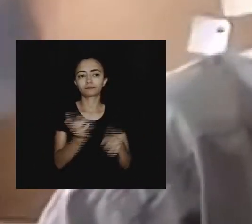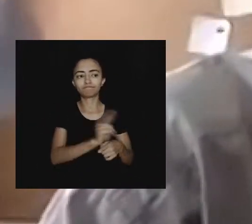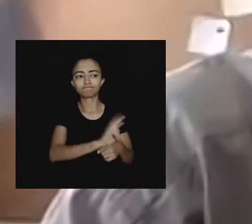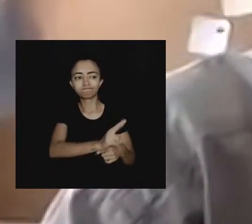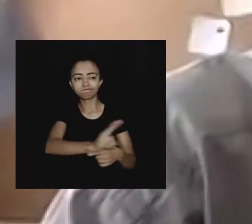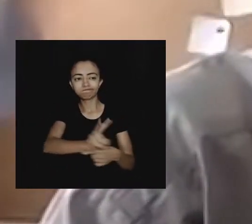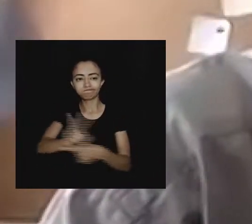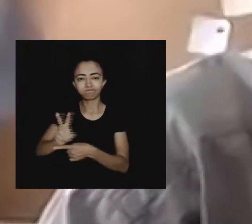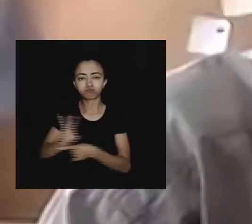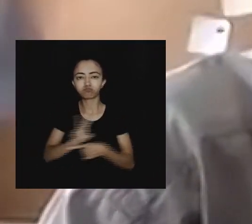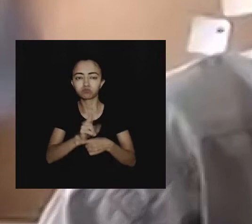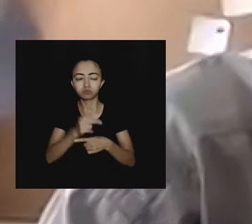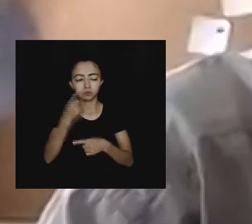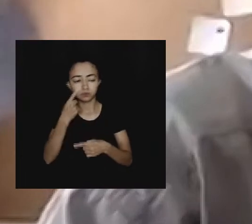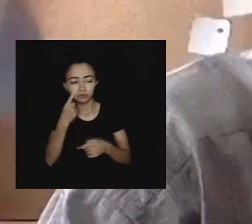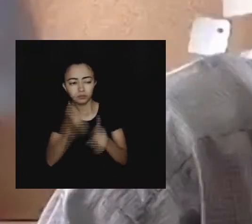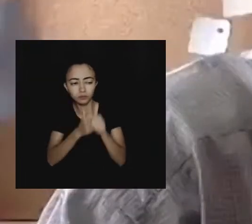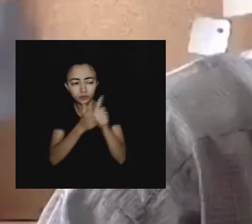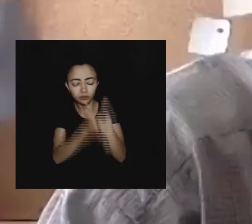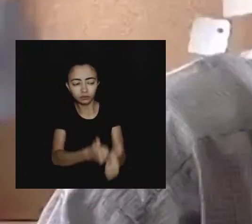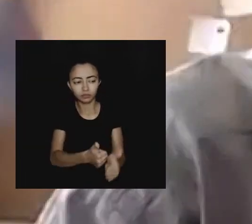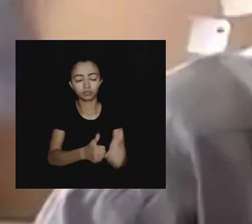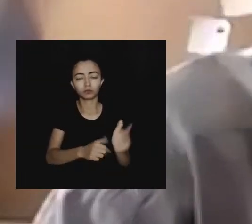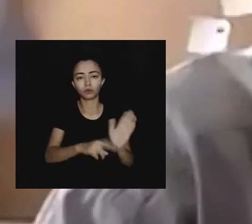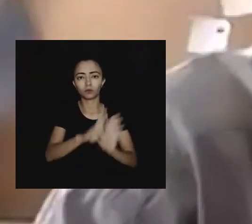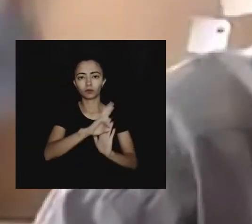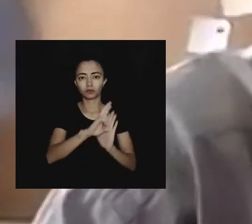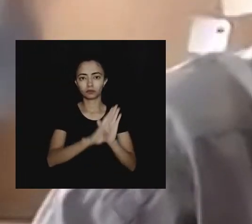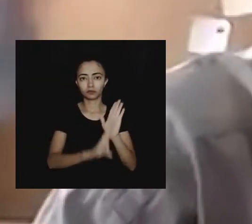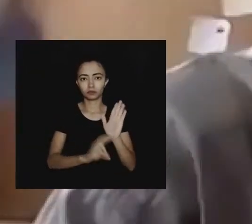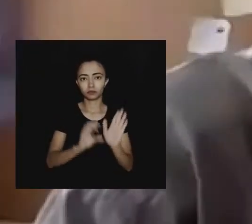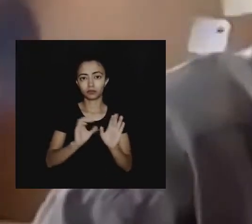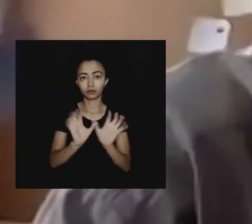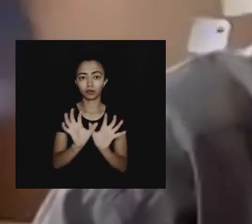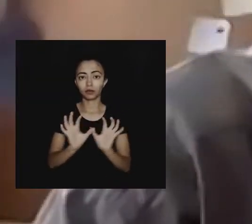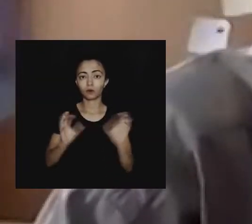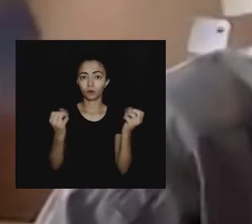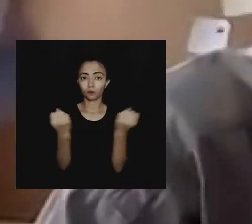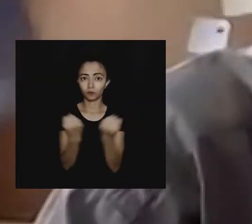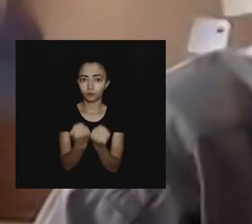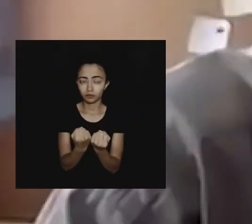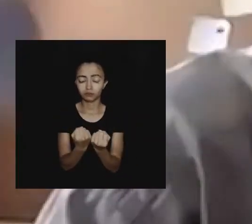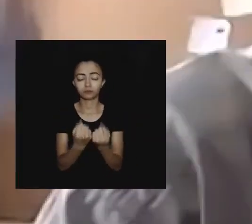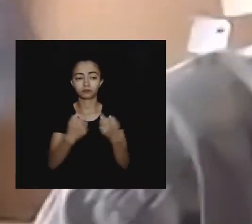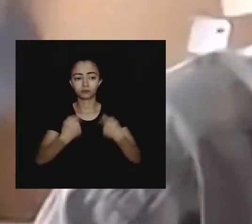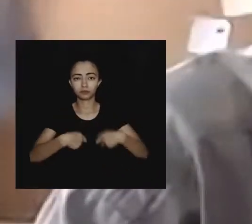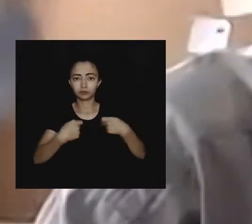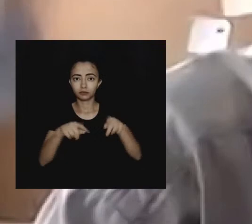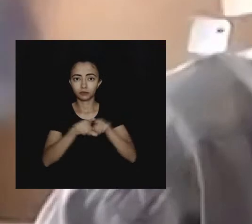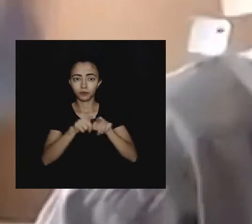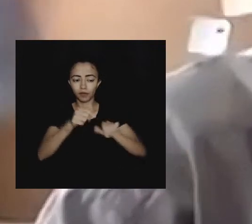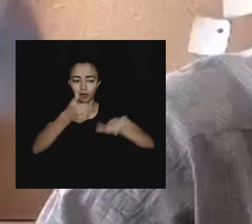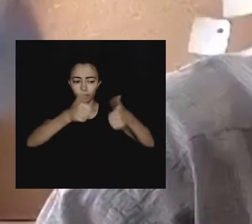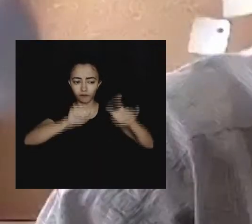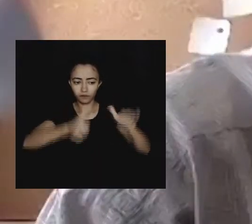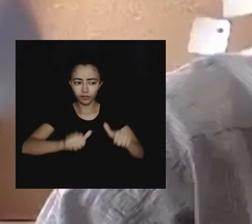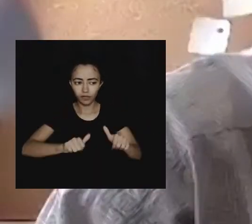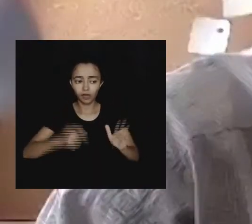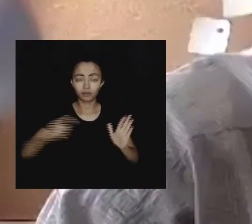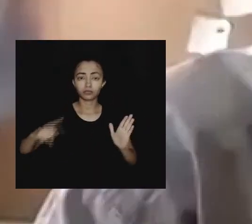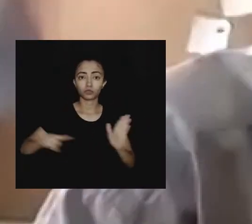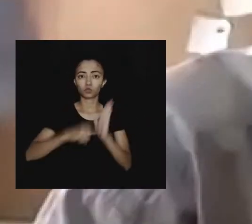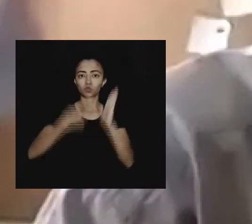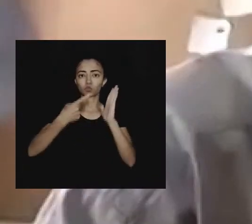the monitoring of the code and their posterior resolutions by WHO, analyzing and qualifying